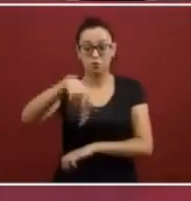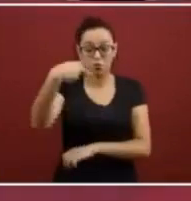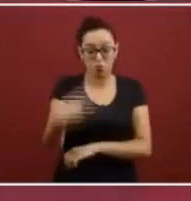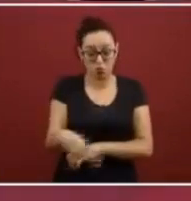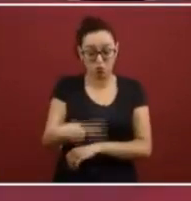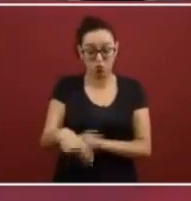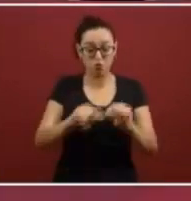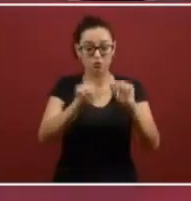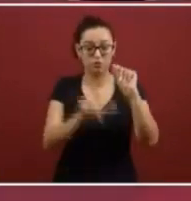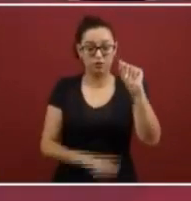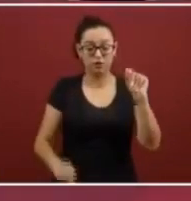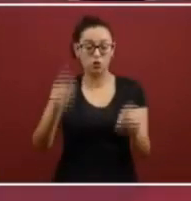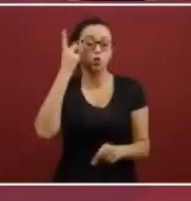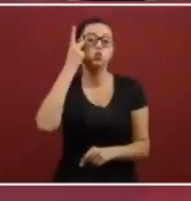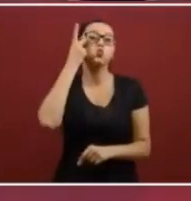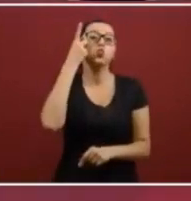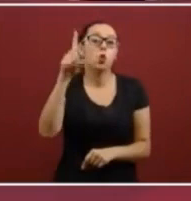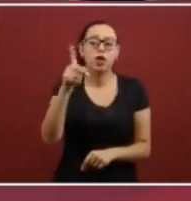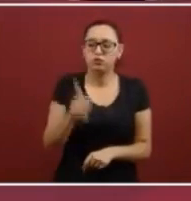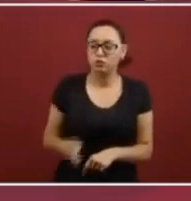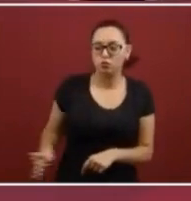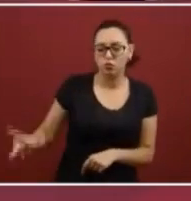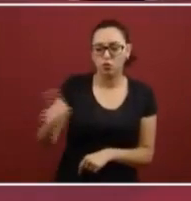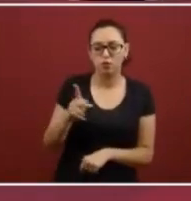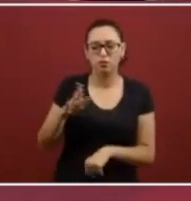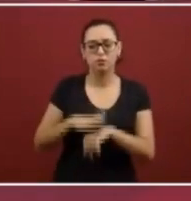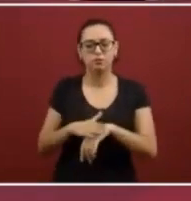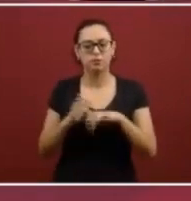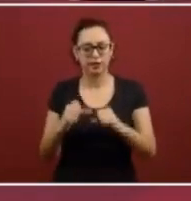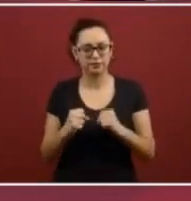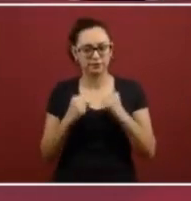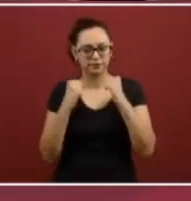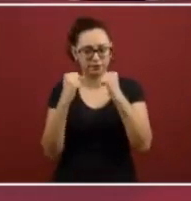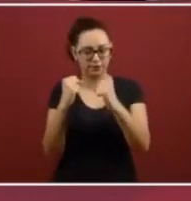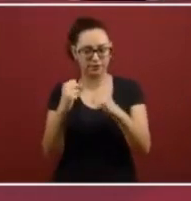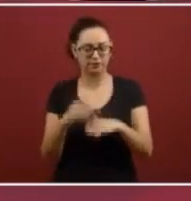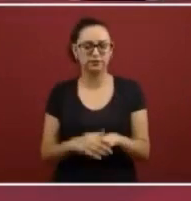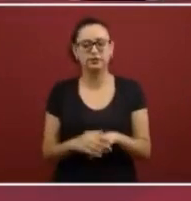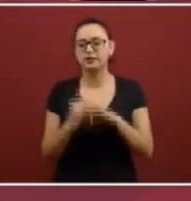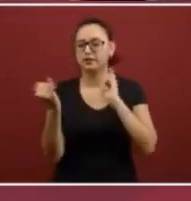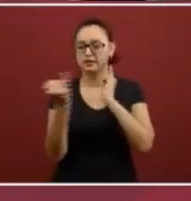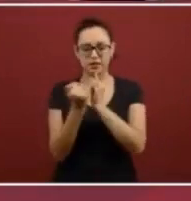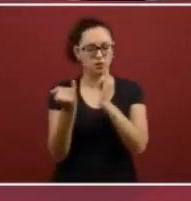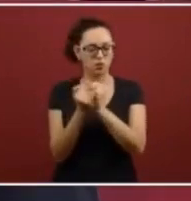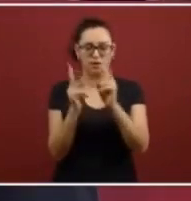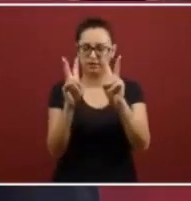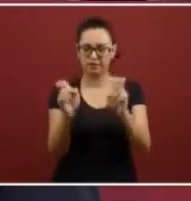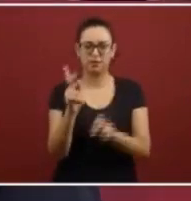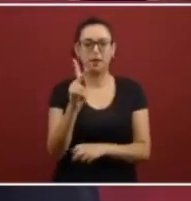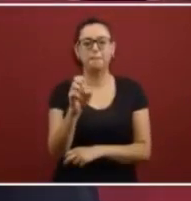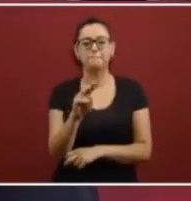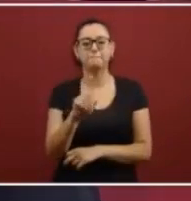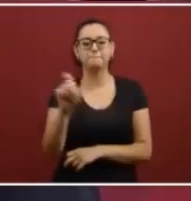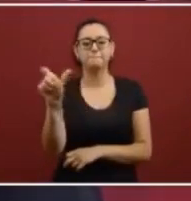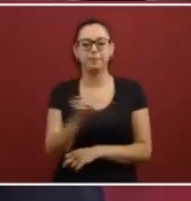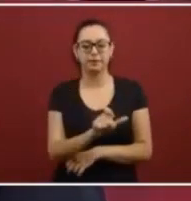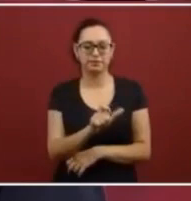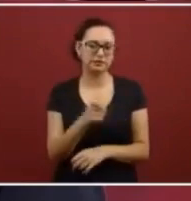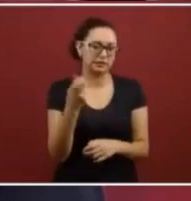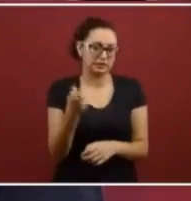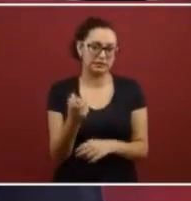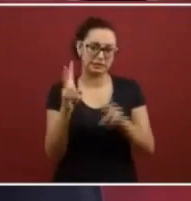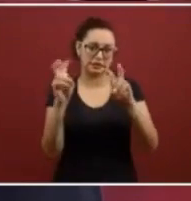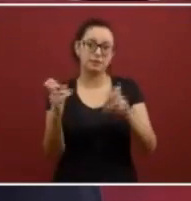help desde that el this pueblo de México se government fortalezca. Y lo mismo en el business caso de Pemex, will por eso become lo fortified combate el or